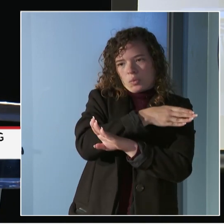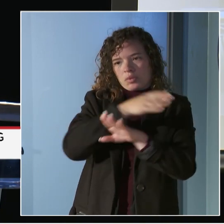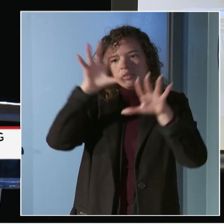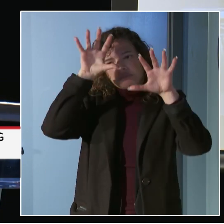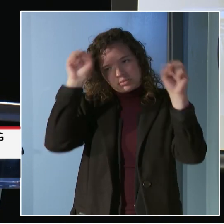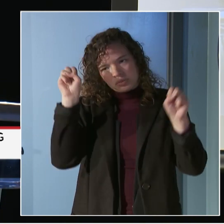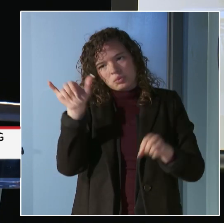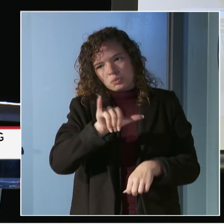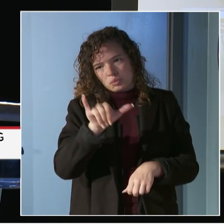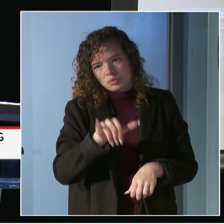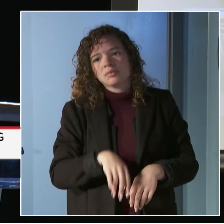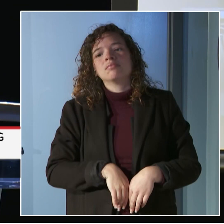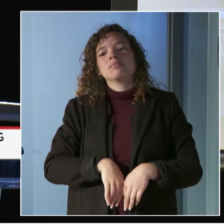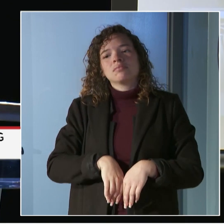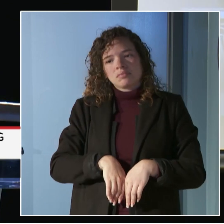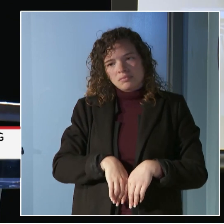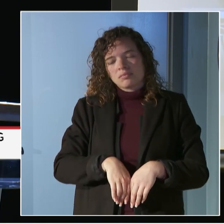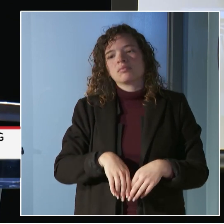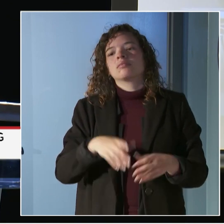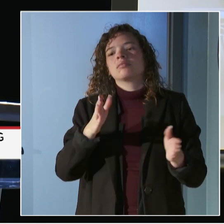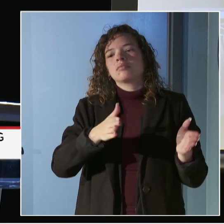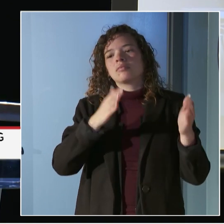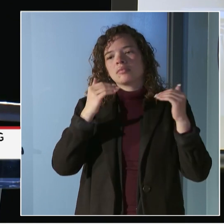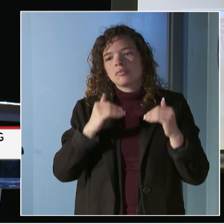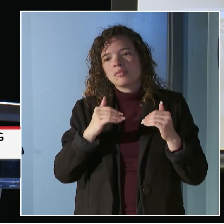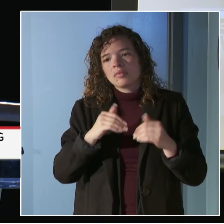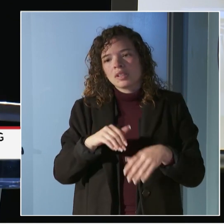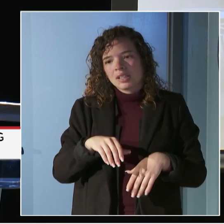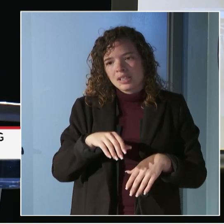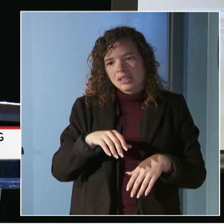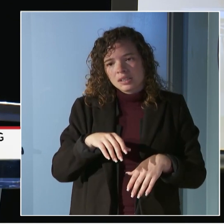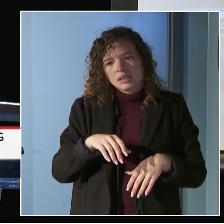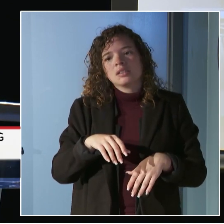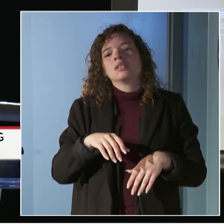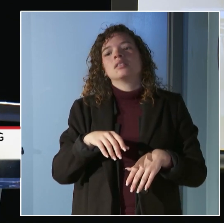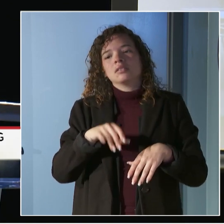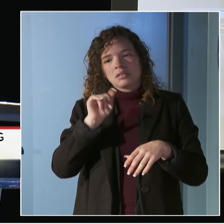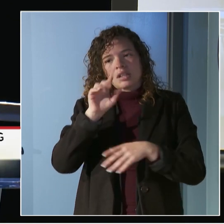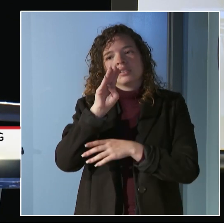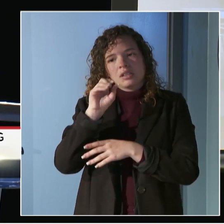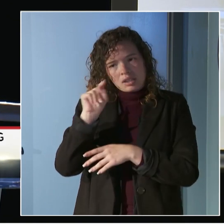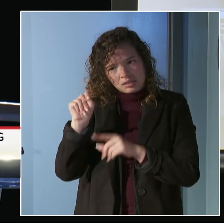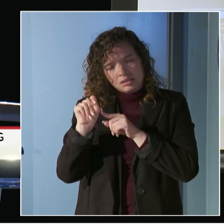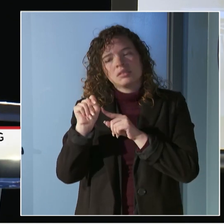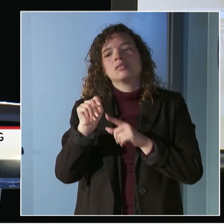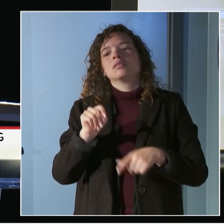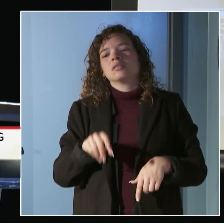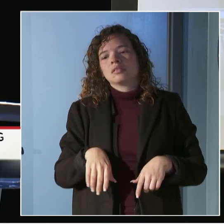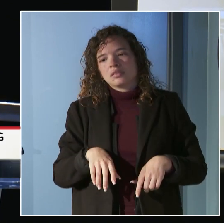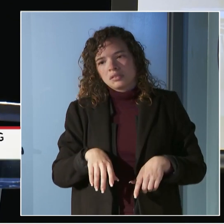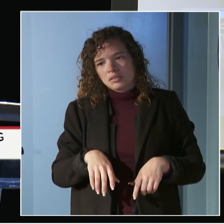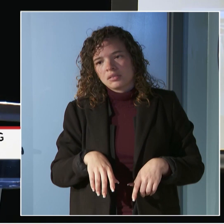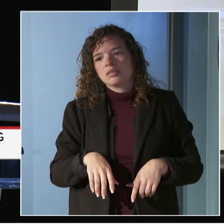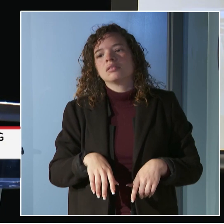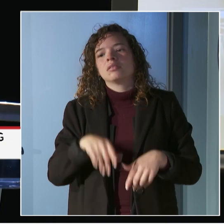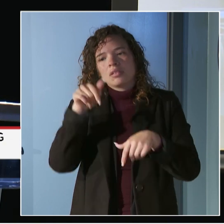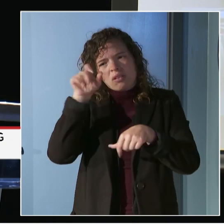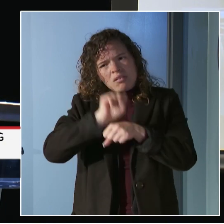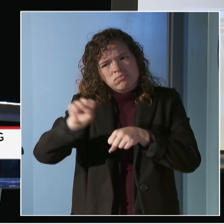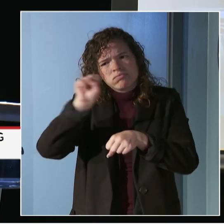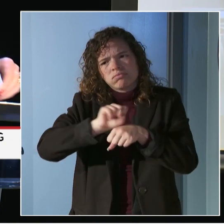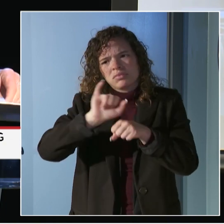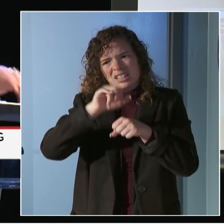Schnall, and Capital Planning Chair Scott Spector, who worked tirelessly with me for 2.5 years. Thank you,